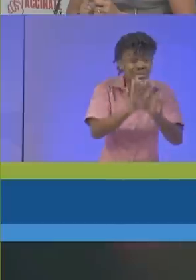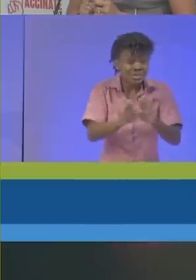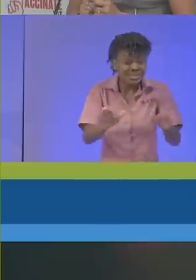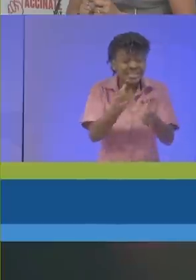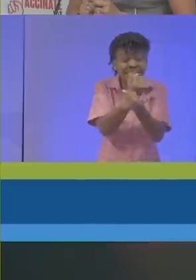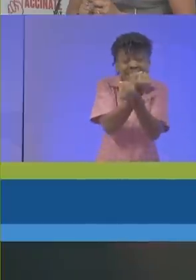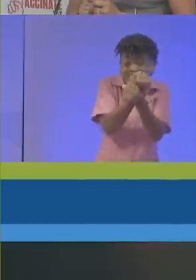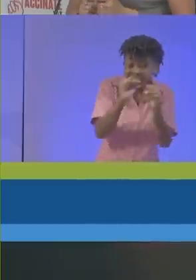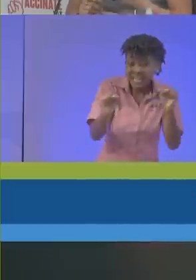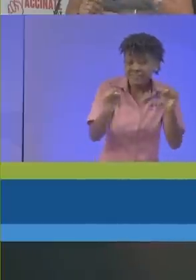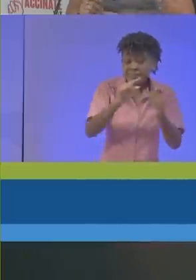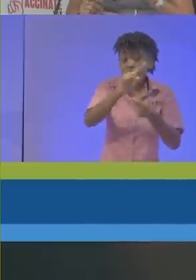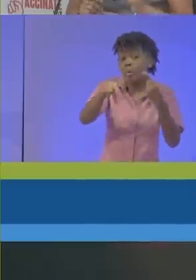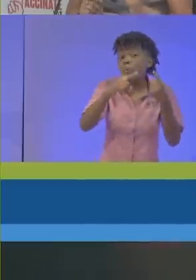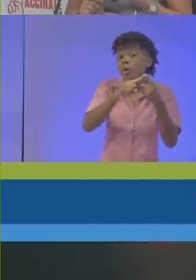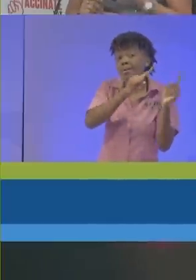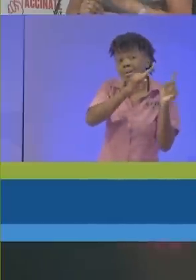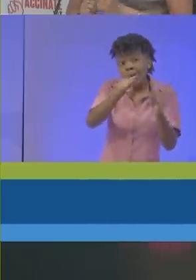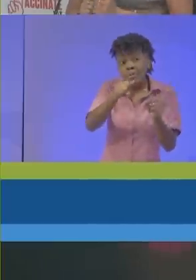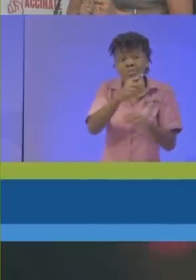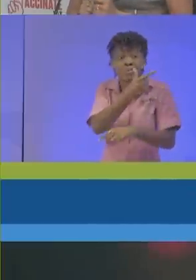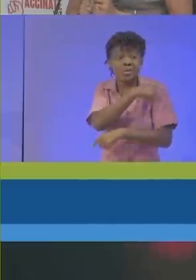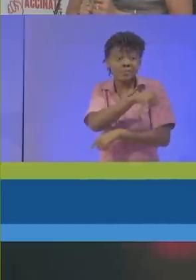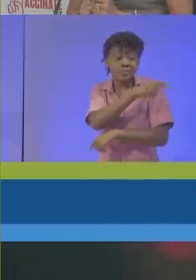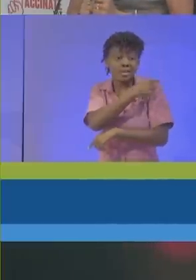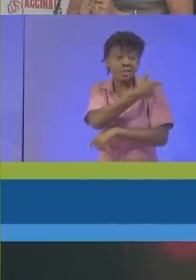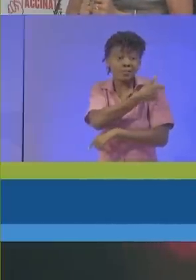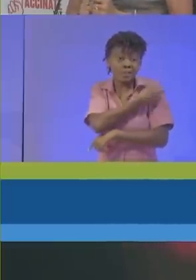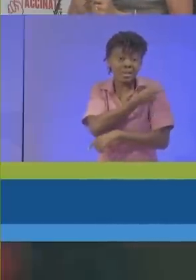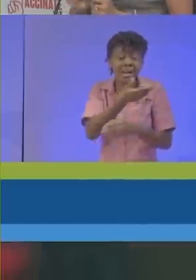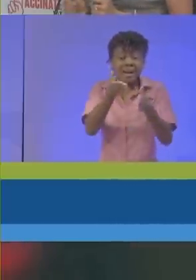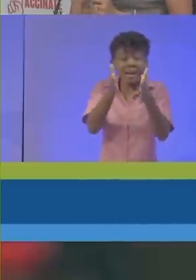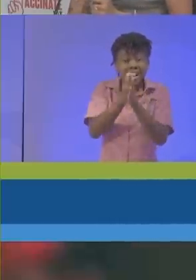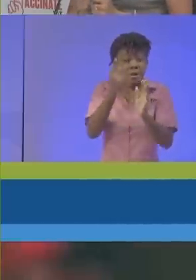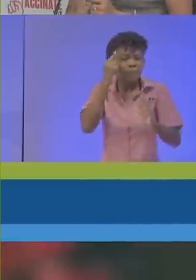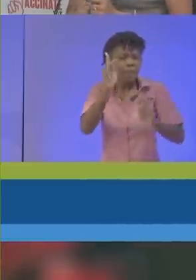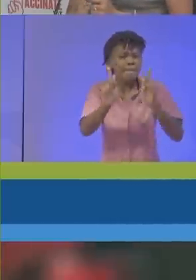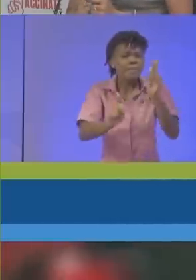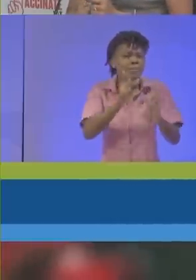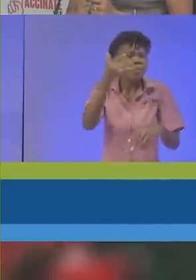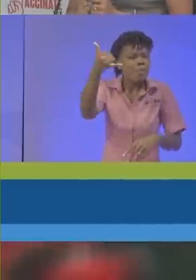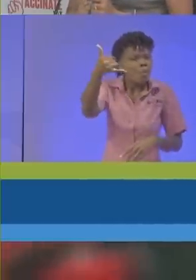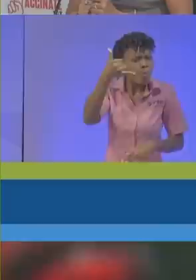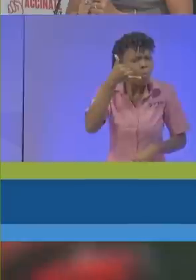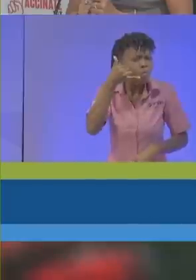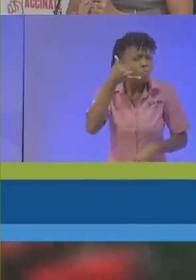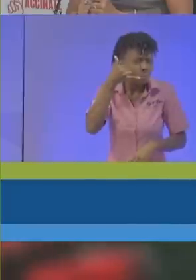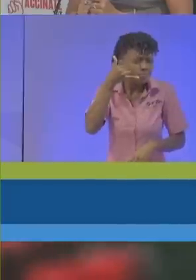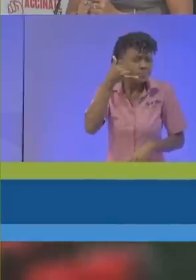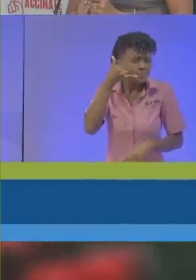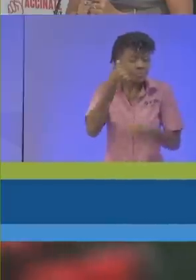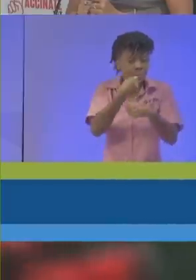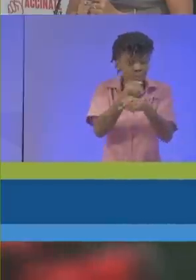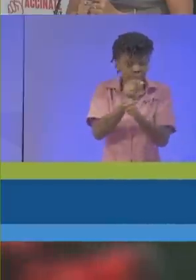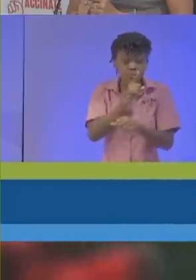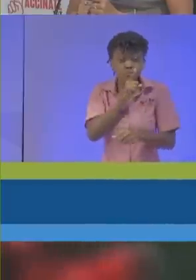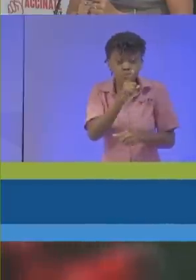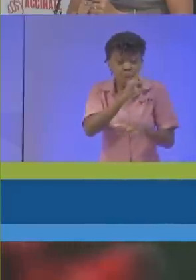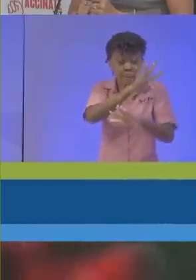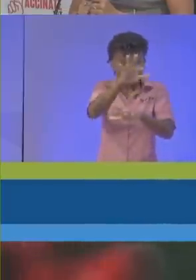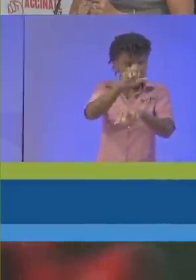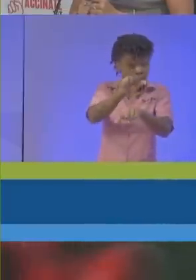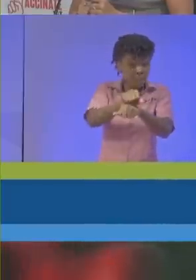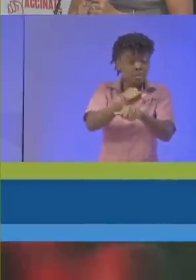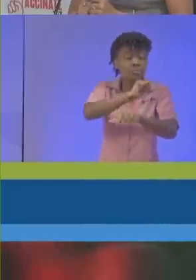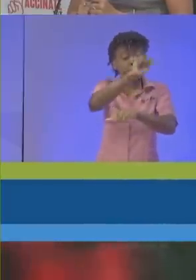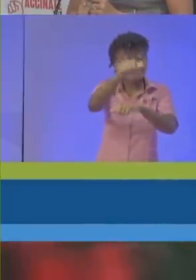via phone to confirm your appointment the day before you are to come in. We are calling persons